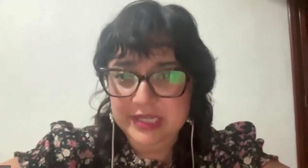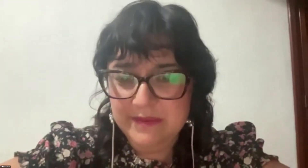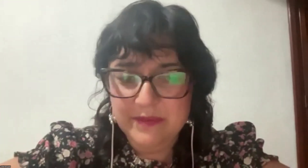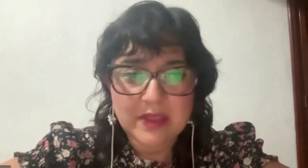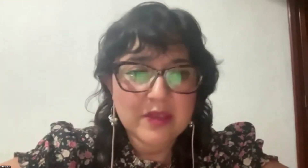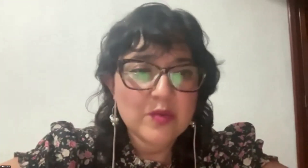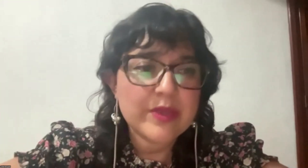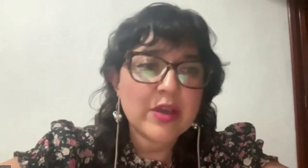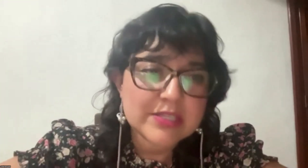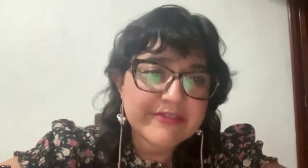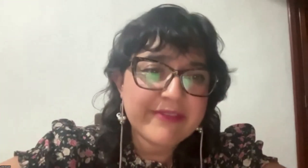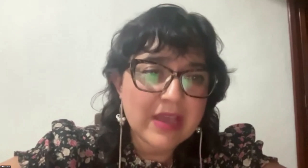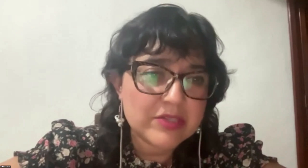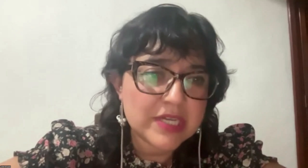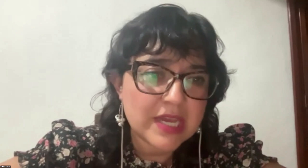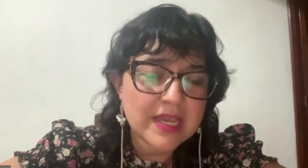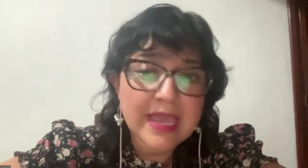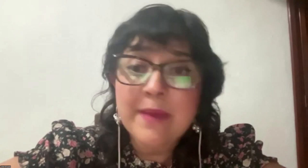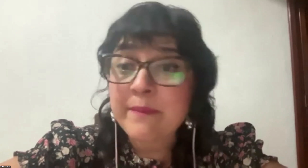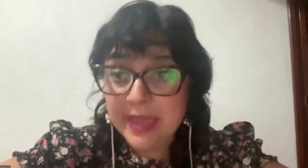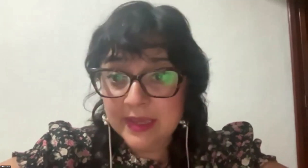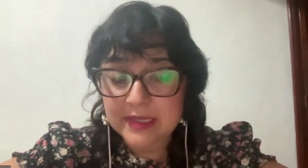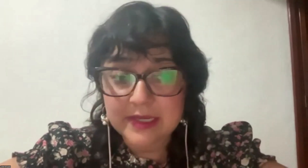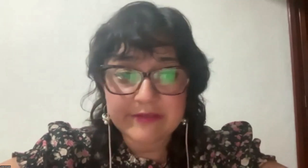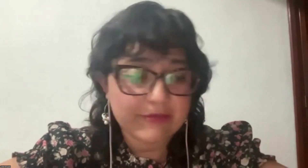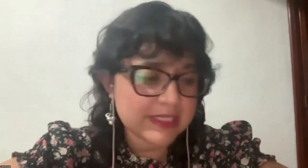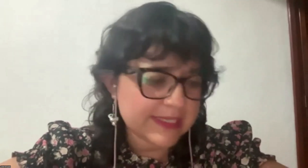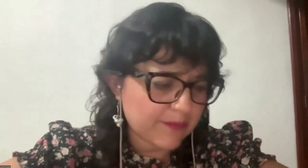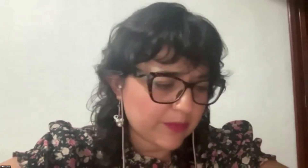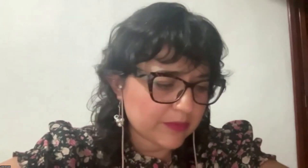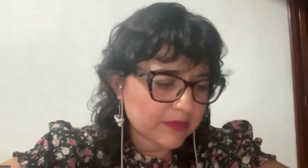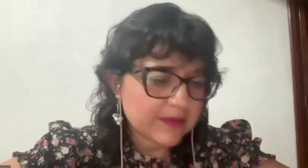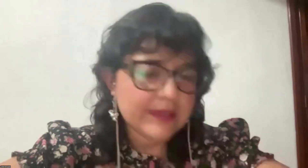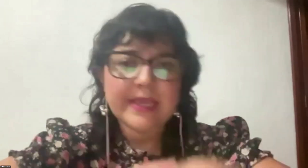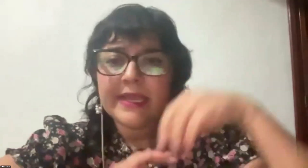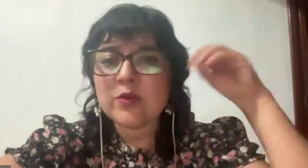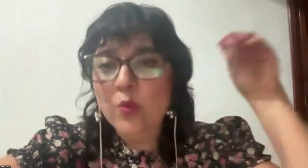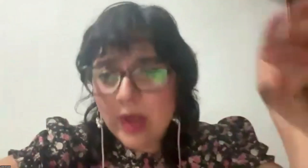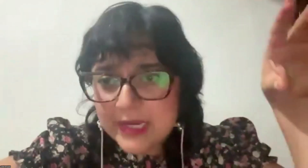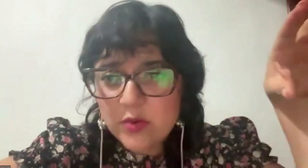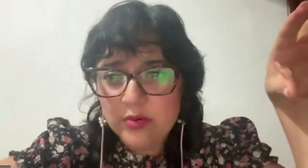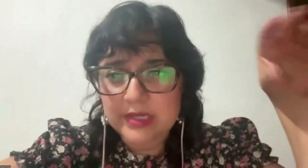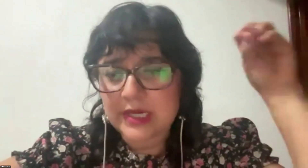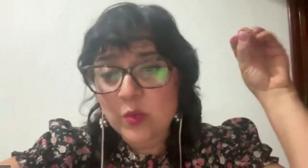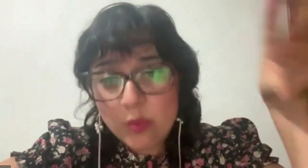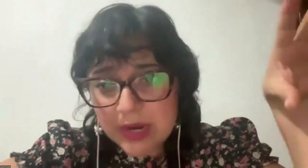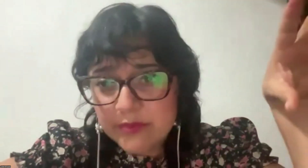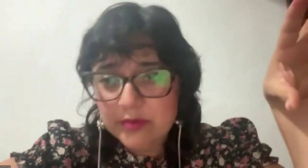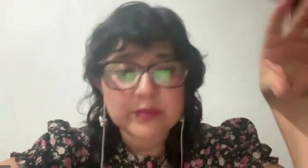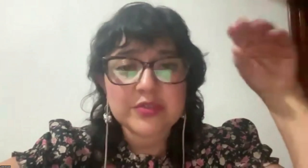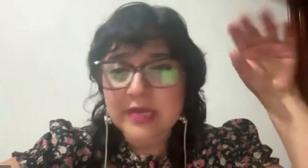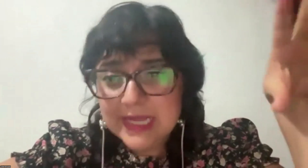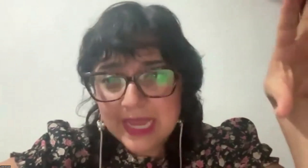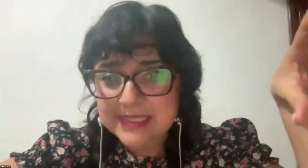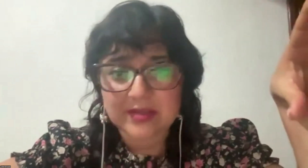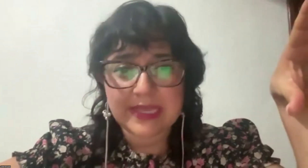easier for them. We also found a man, for example, in one corner, in one